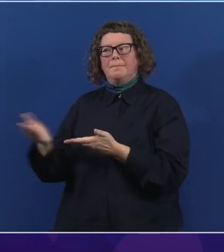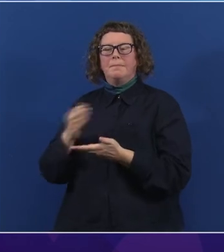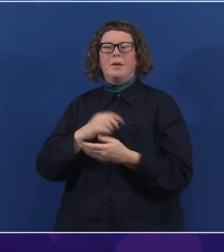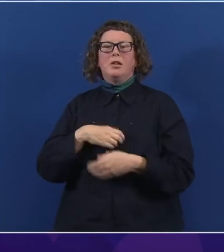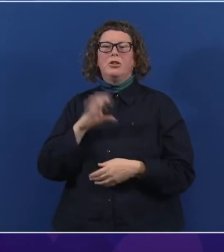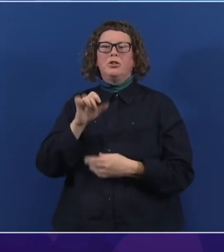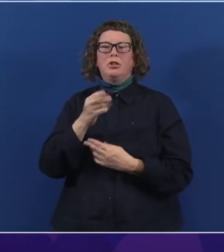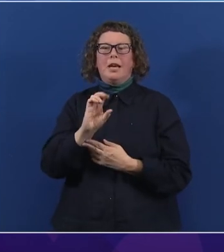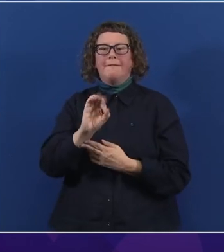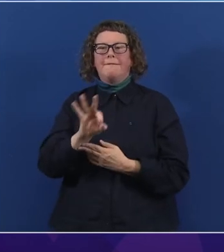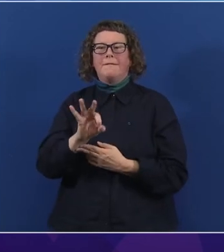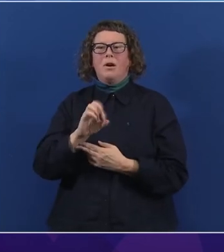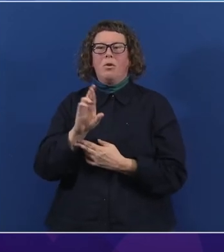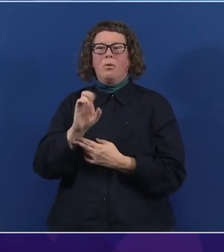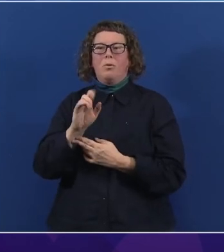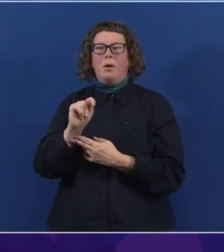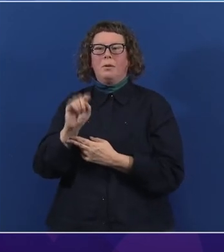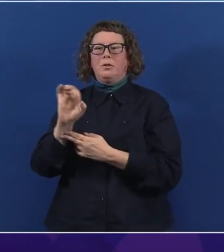Sulaticki.